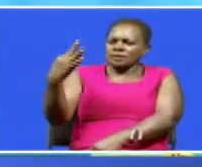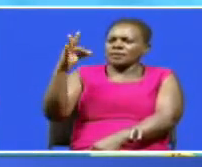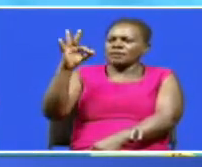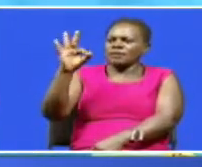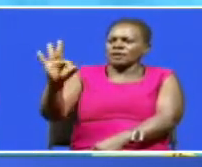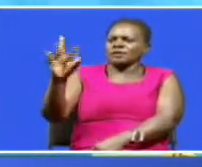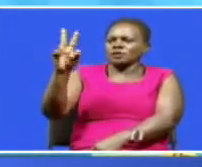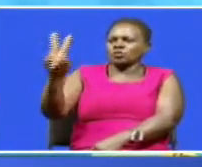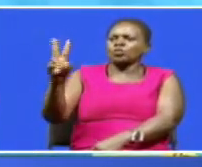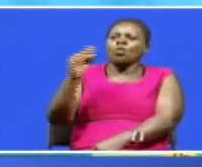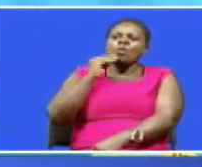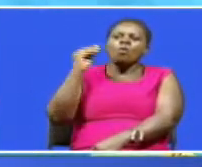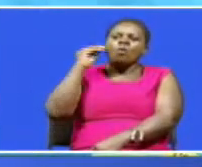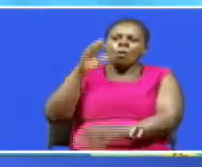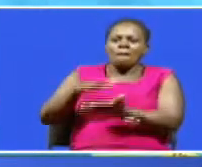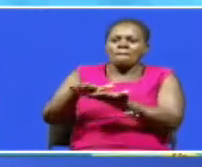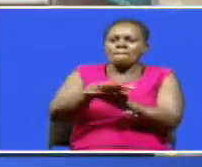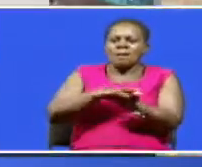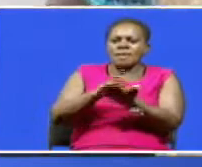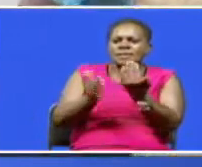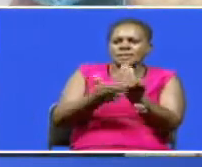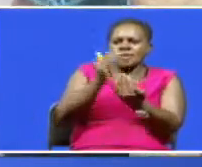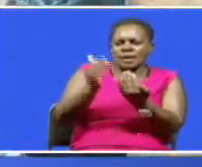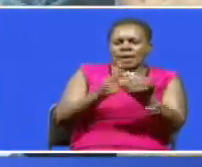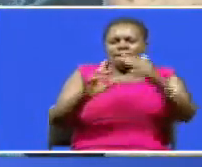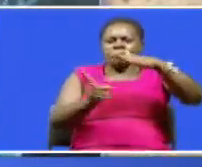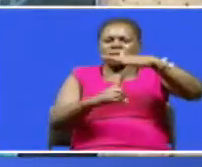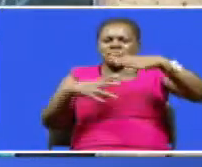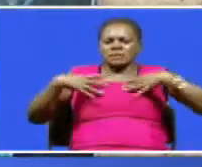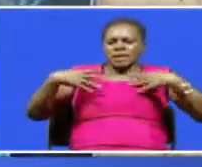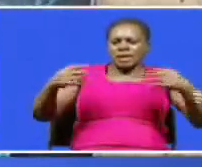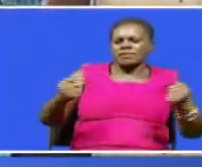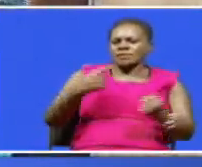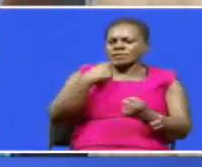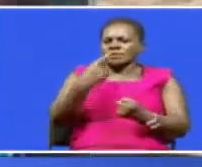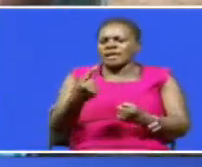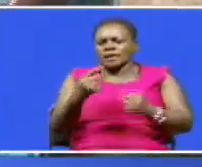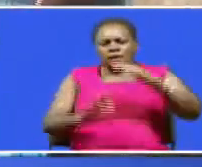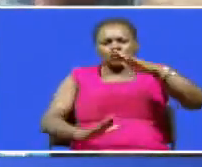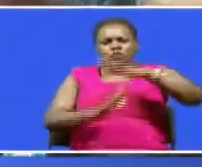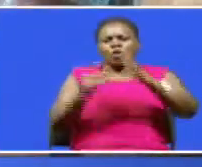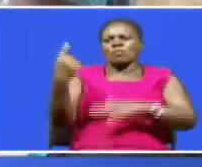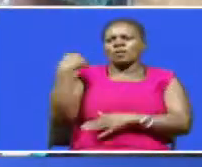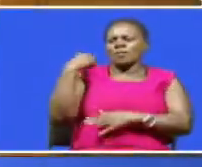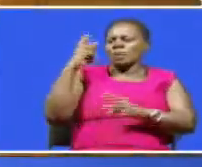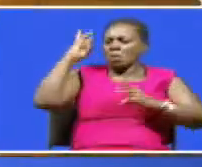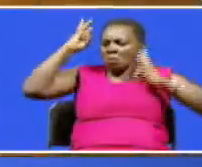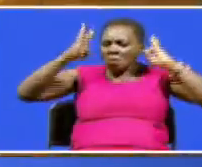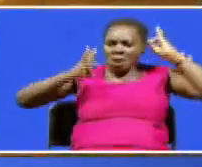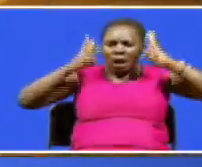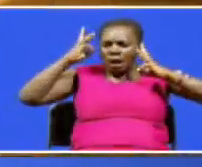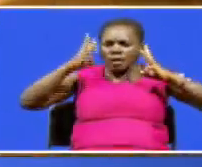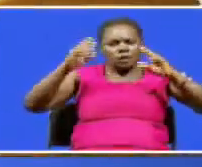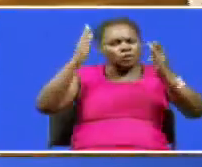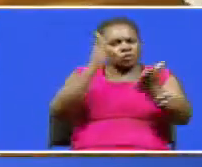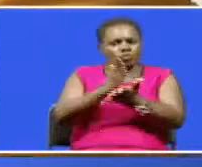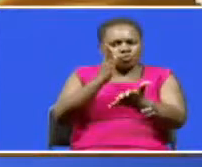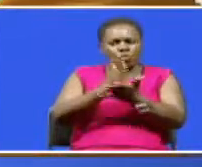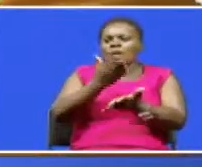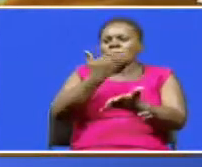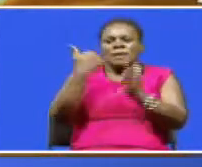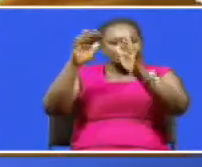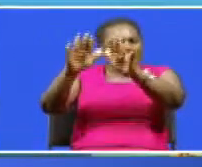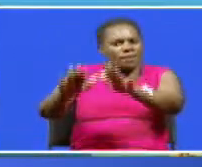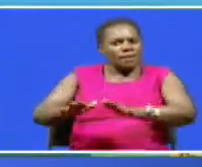2,332 are on home-based isolation care. The Ministry of Health says the high numbers are worrying and Kenyans need to be